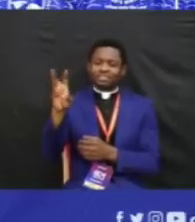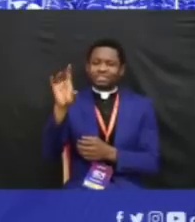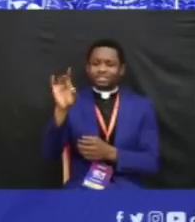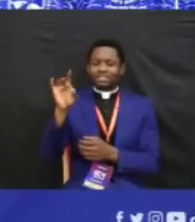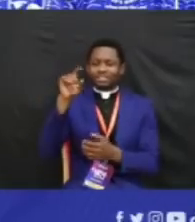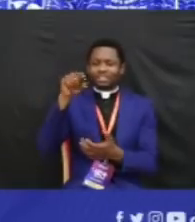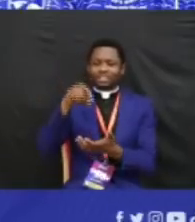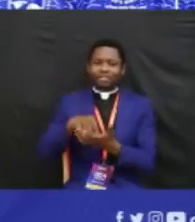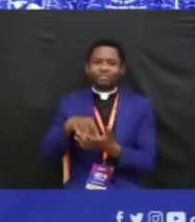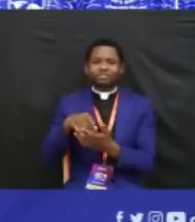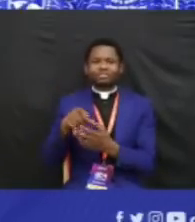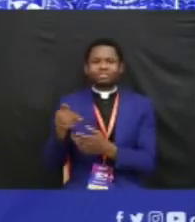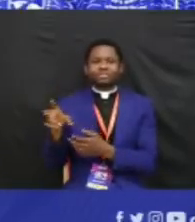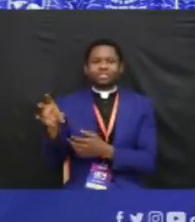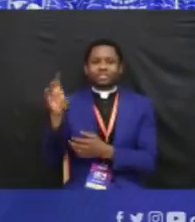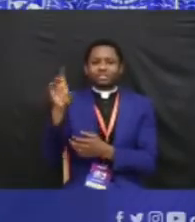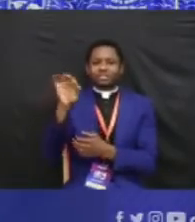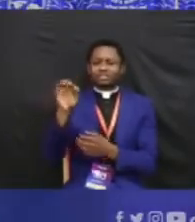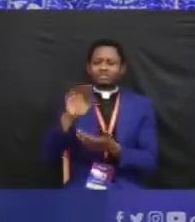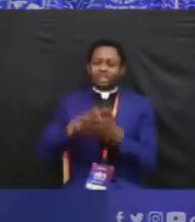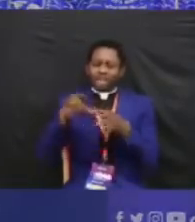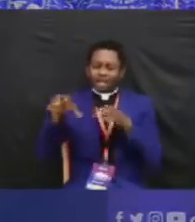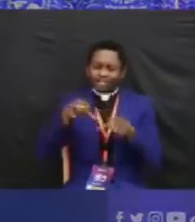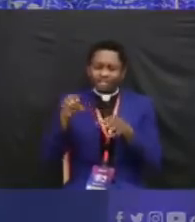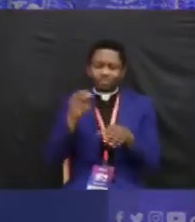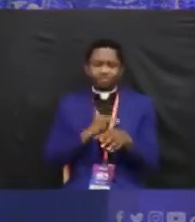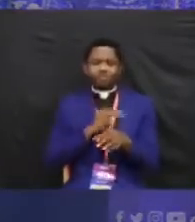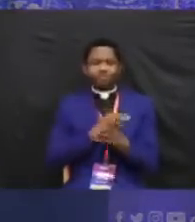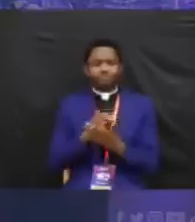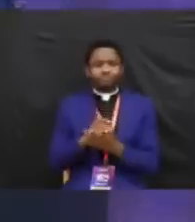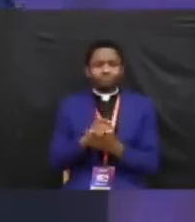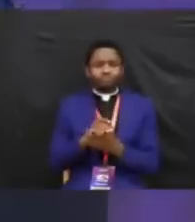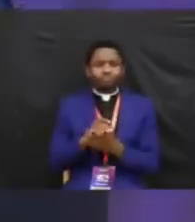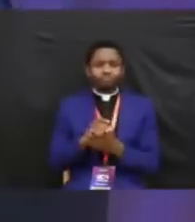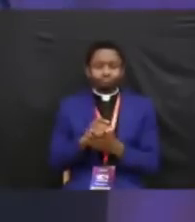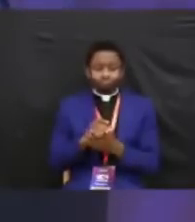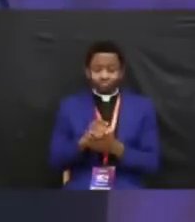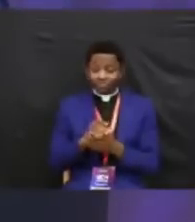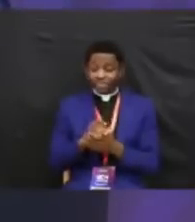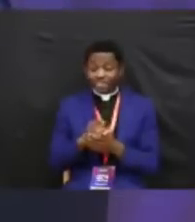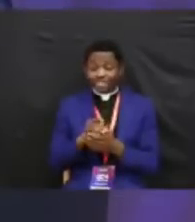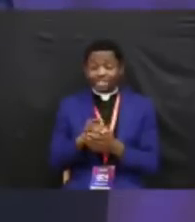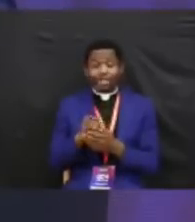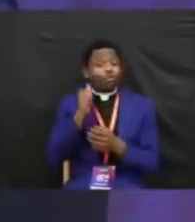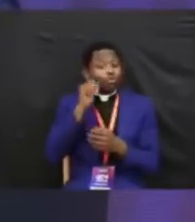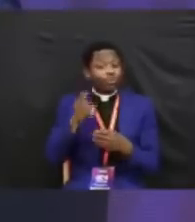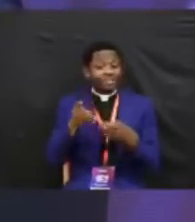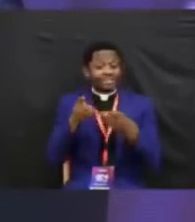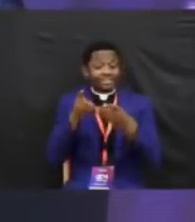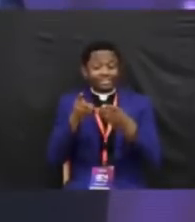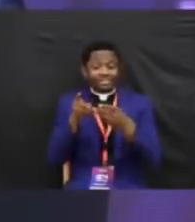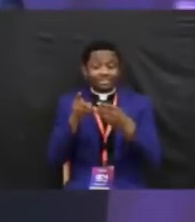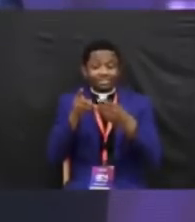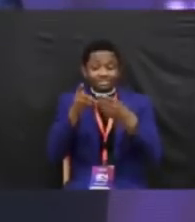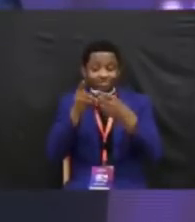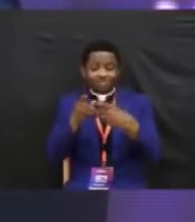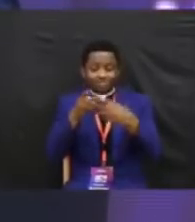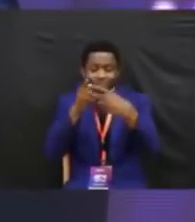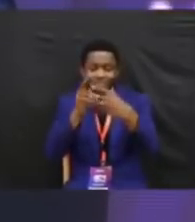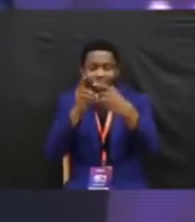active members. The director and executive embark on ministerial visits